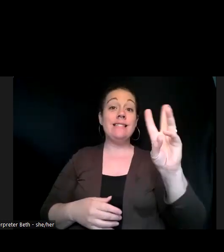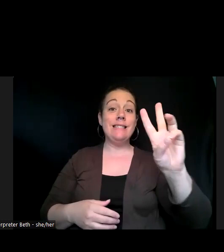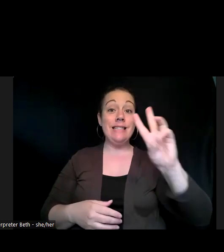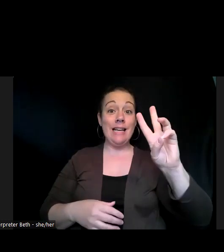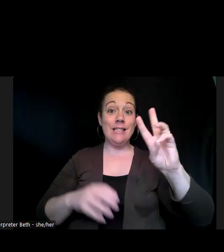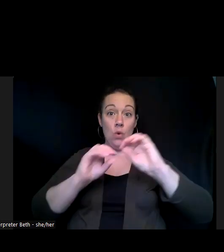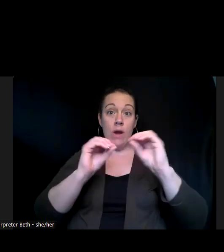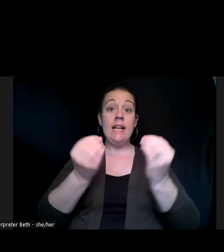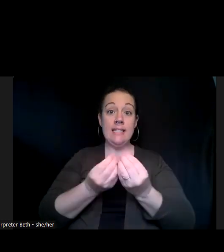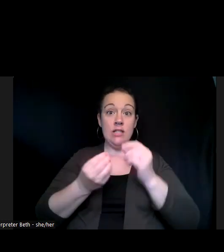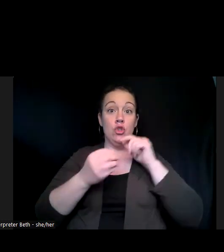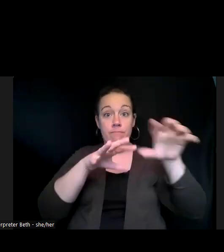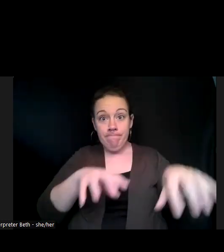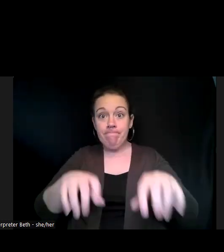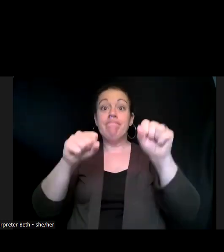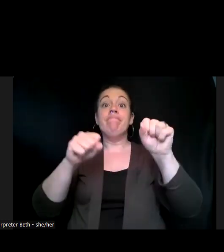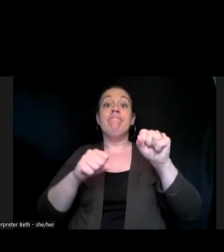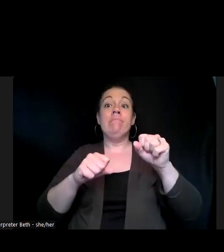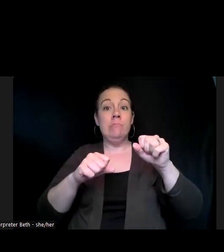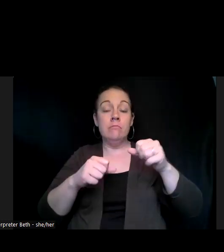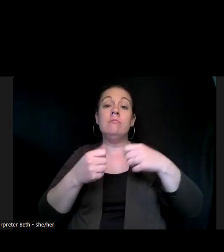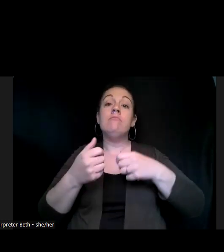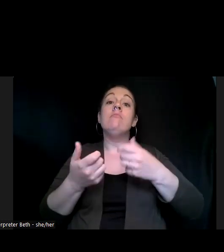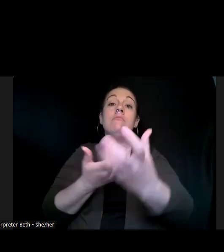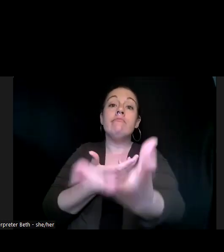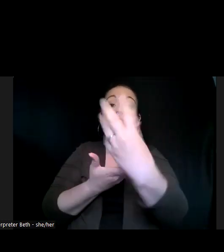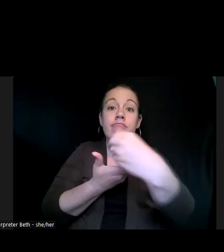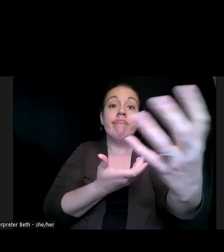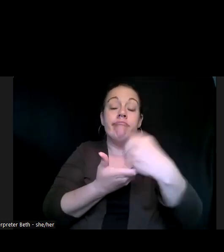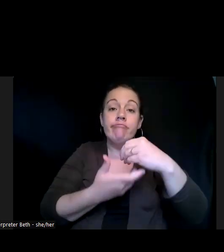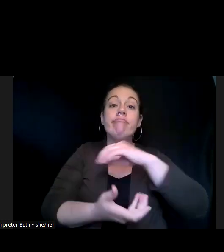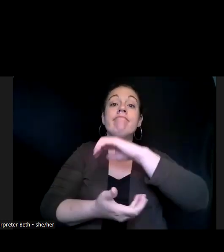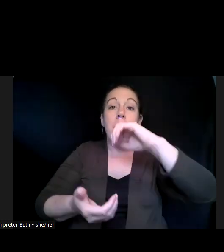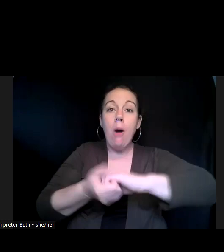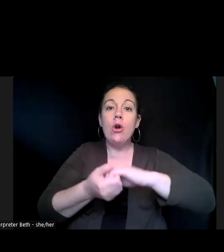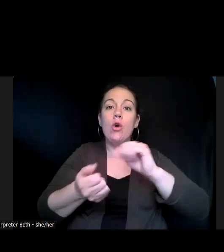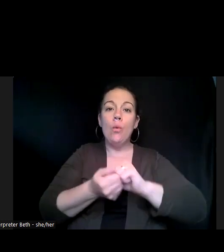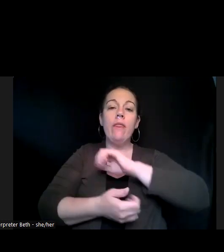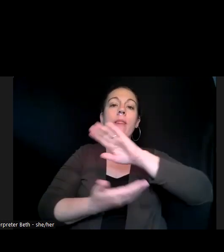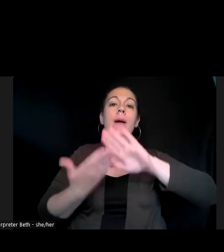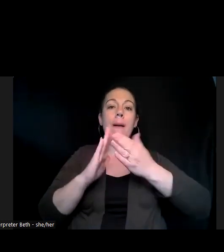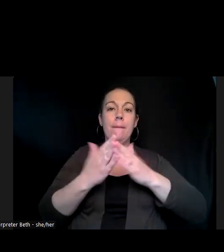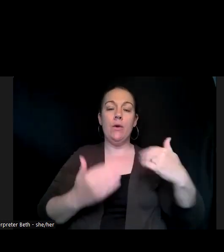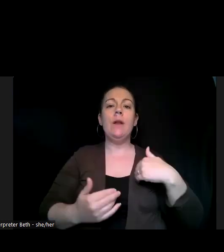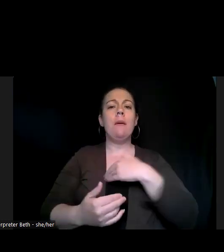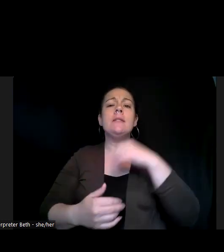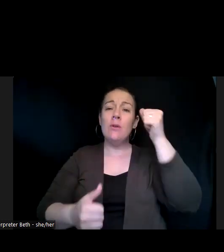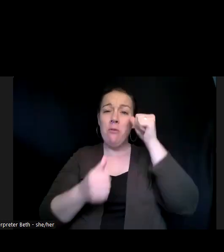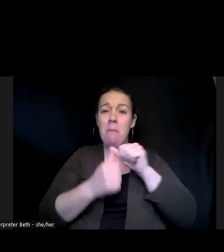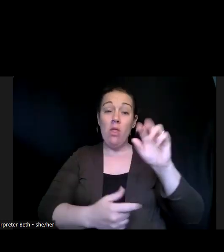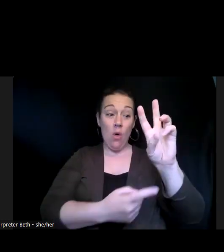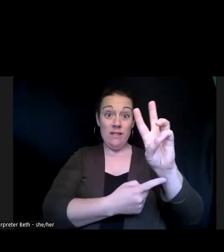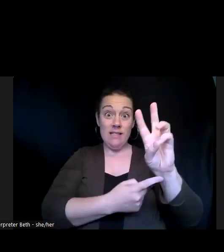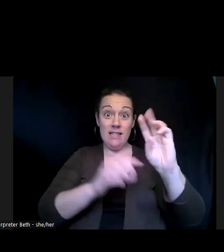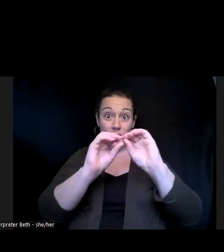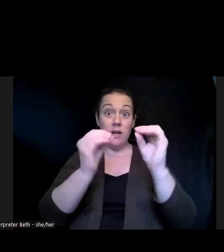and were already busy engaging community members, including the students themselves. And just keep in mind that they were doing all this during